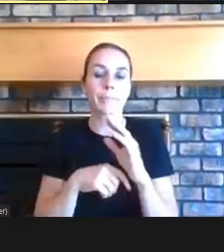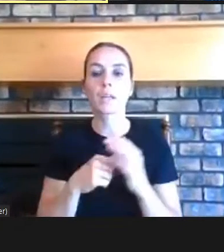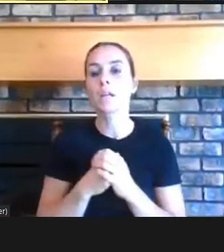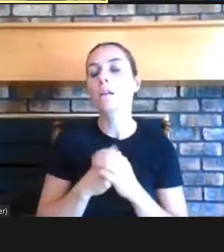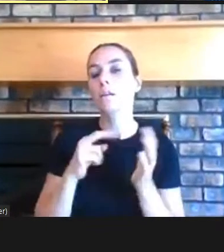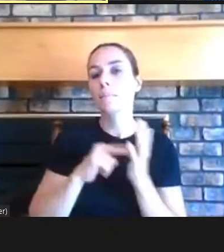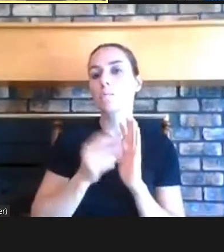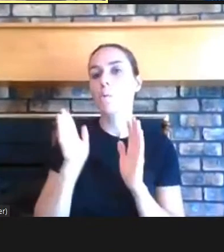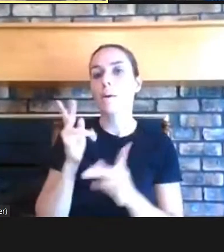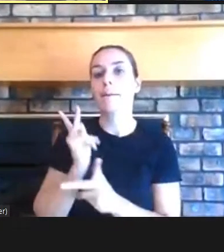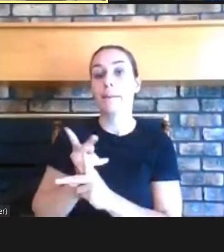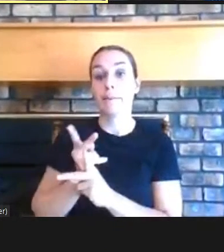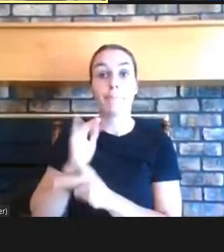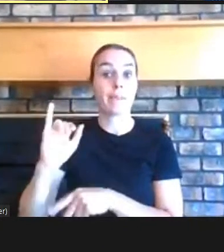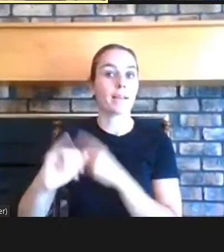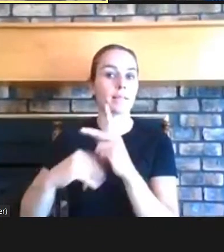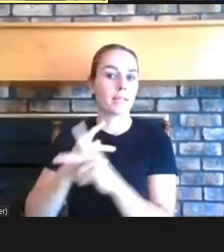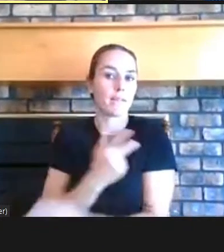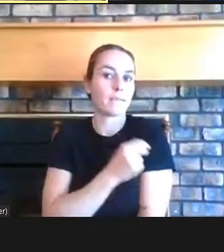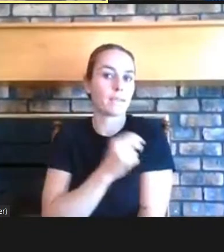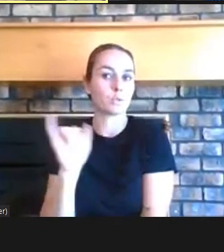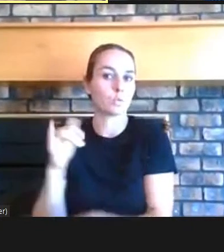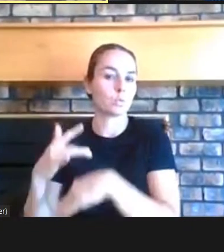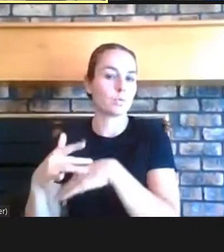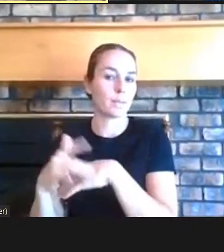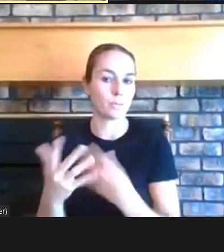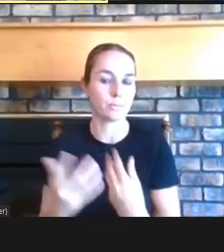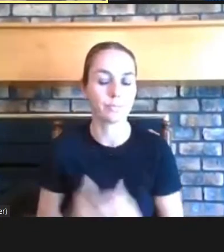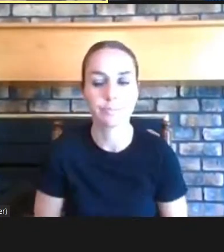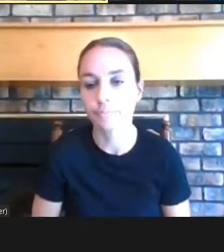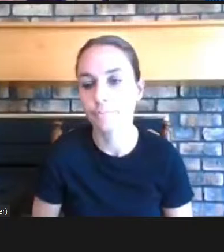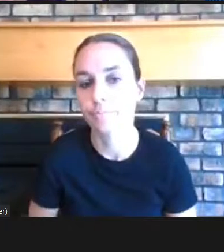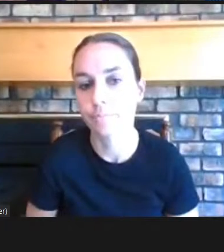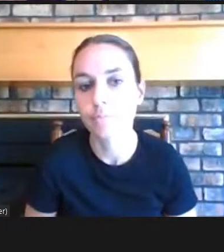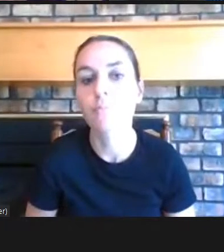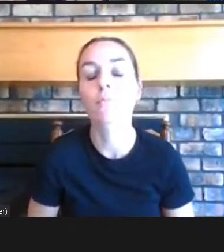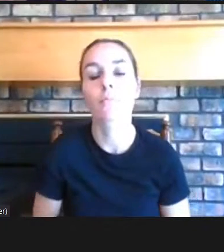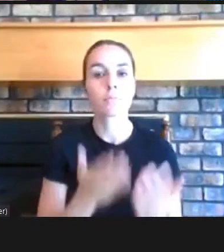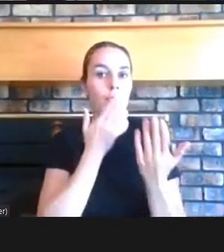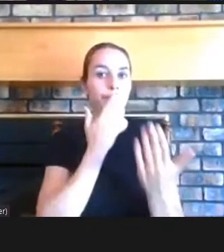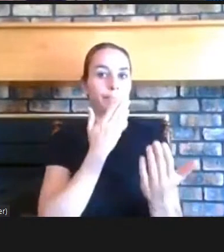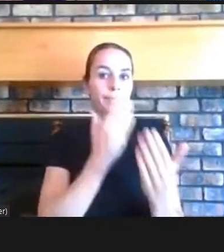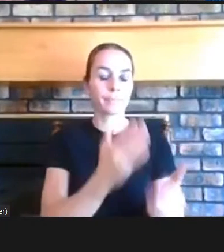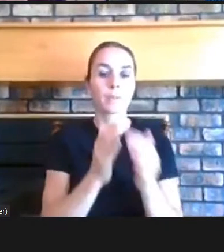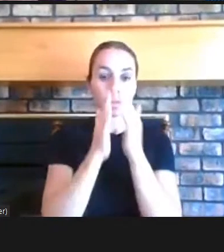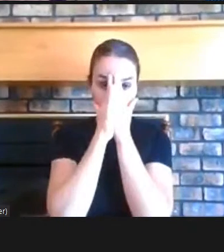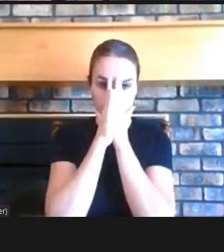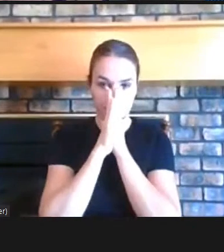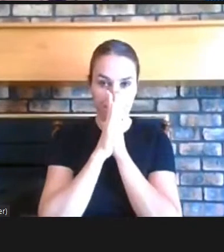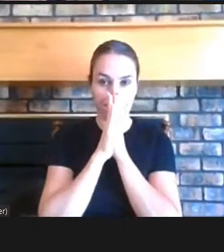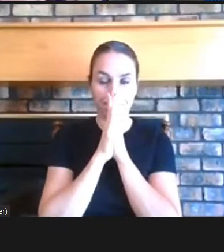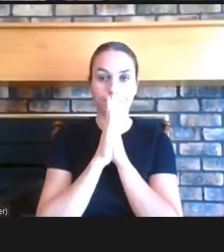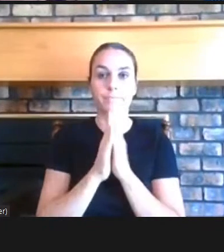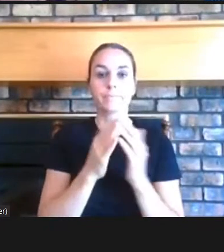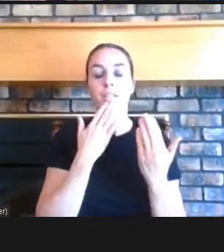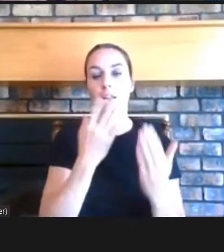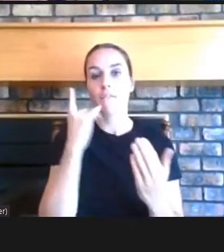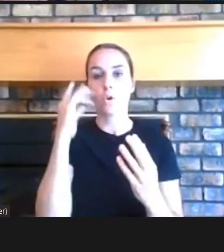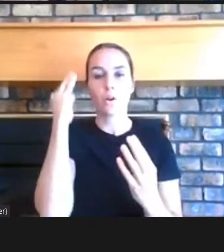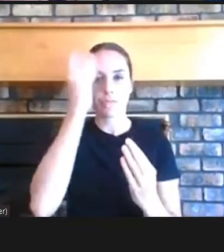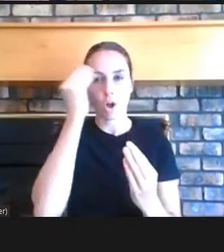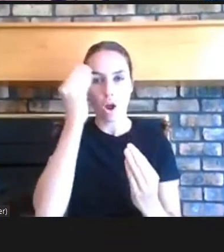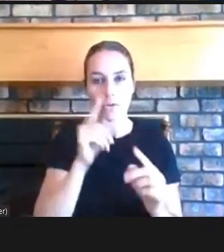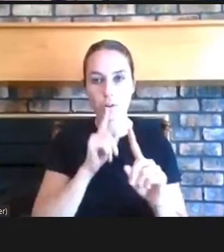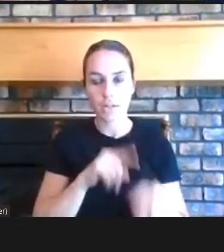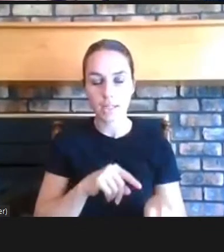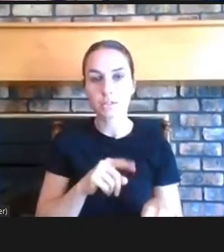those orders and the ability to give that to individuals. Great, thank you for that question and thoughtful answer, Dr. Sidelinger. We have